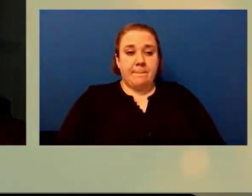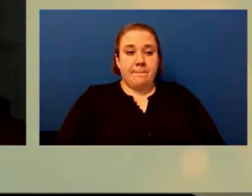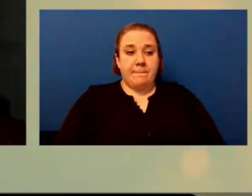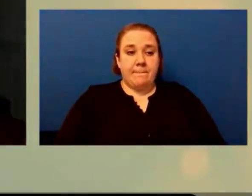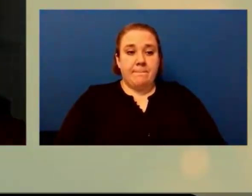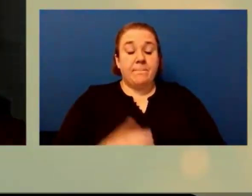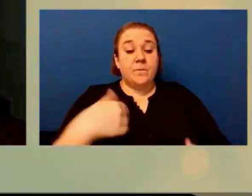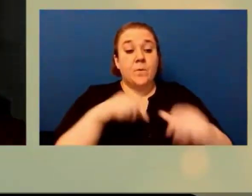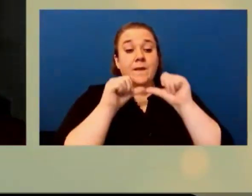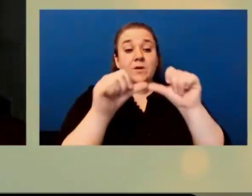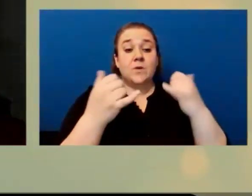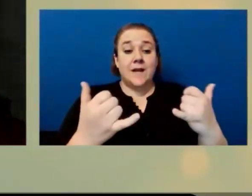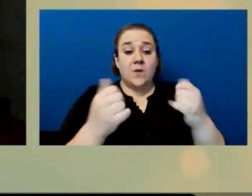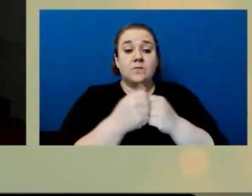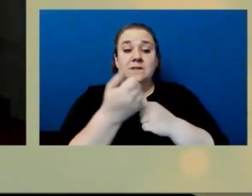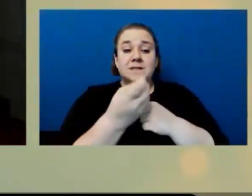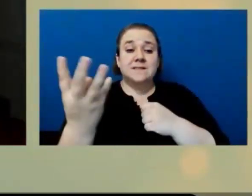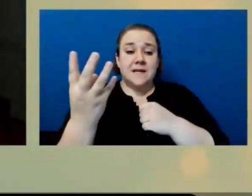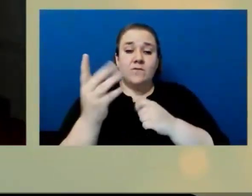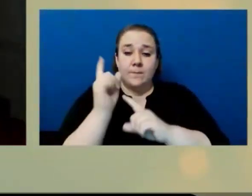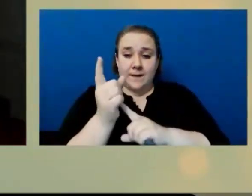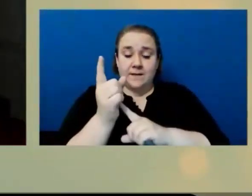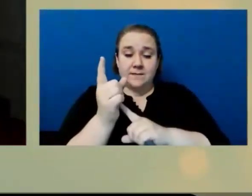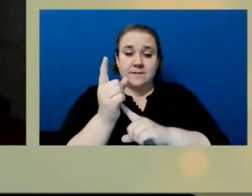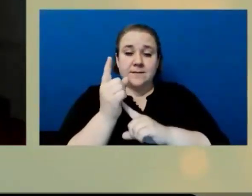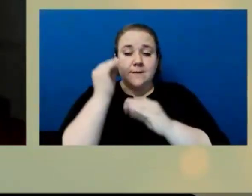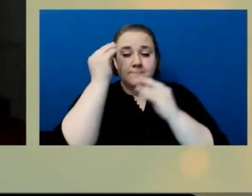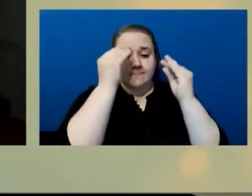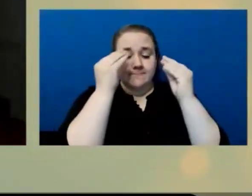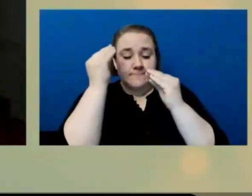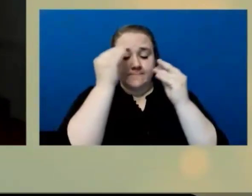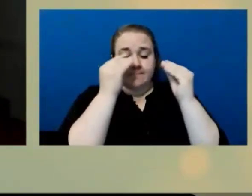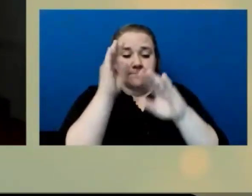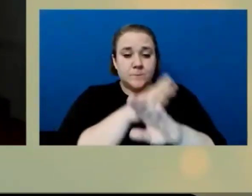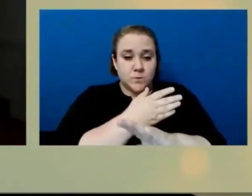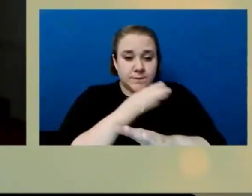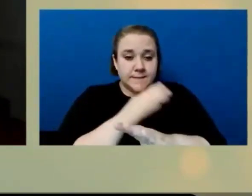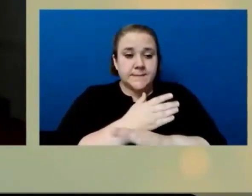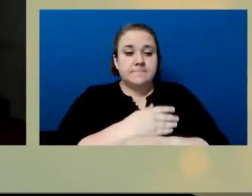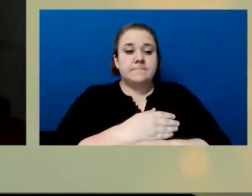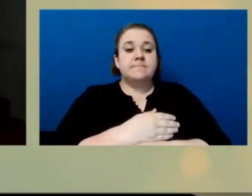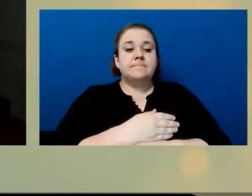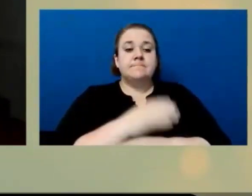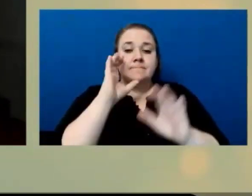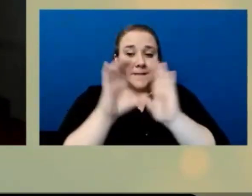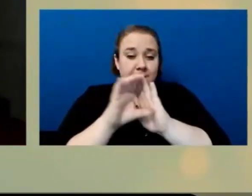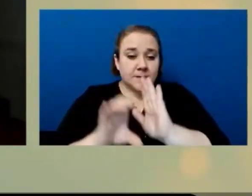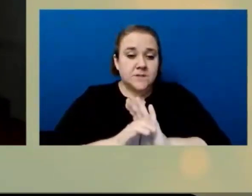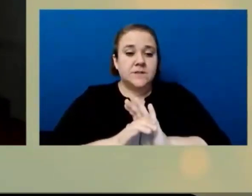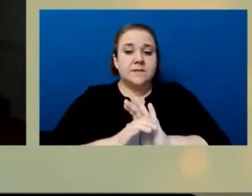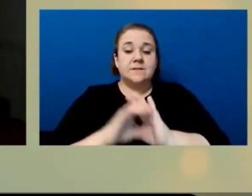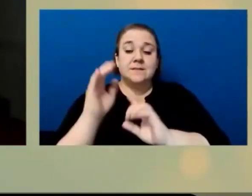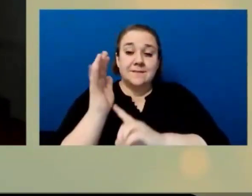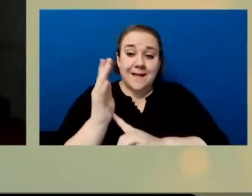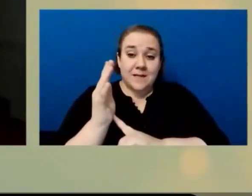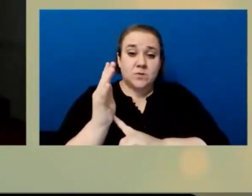And we continue now with several minutes of contemplative music and images of candles